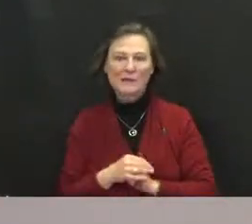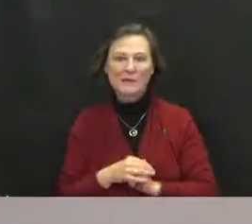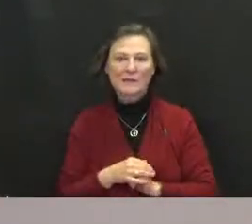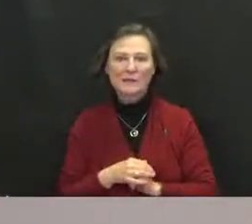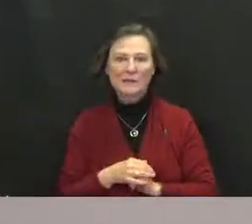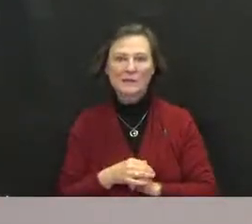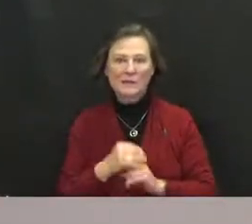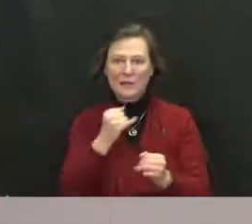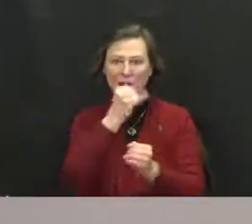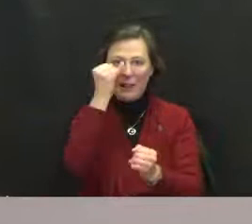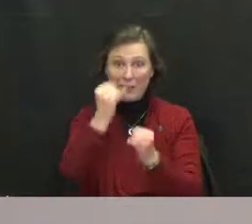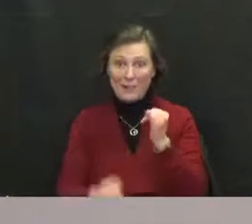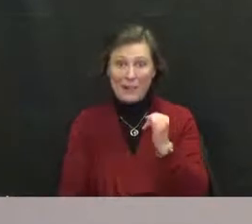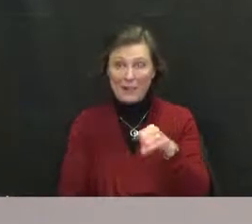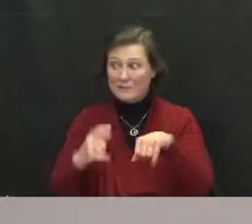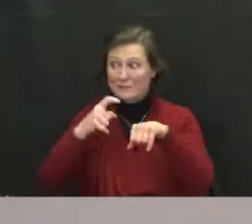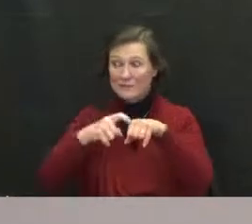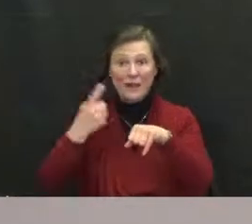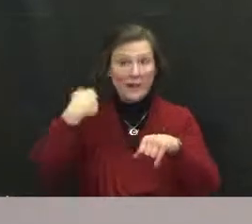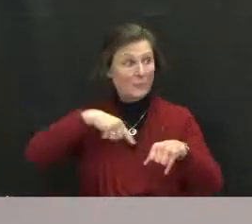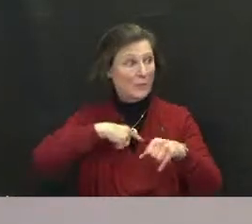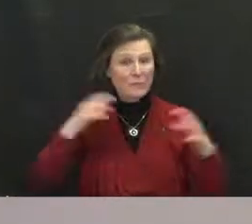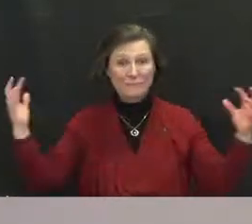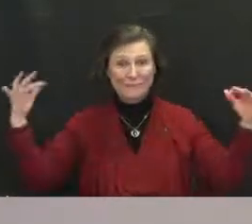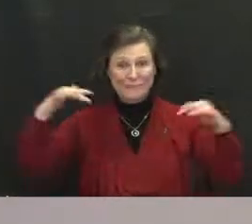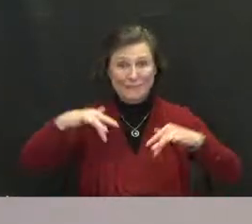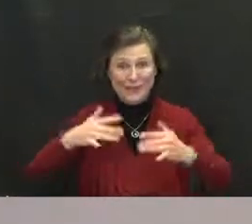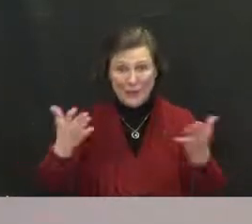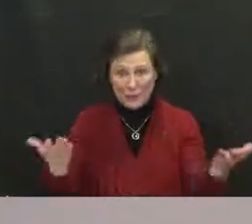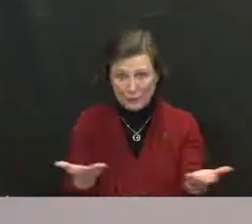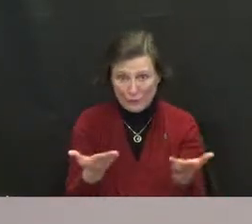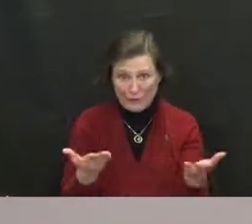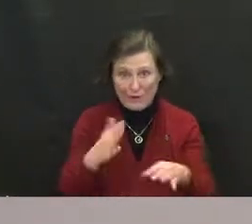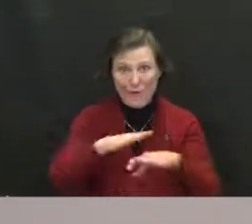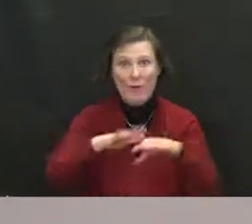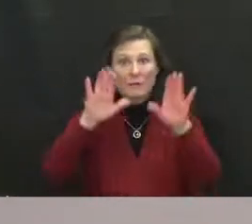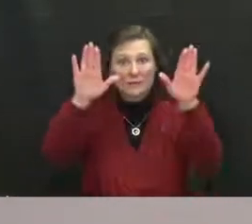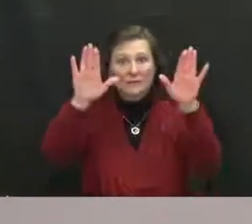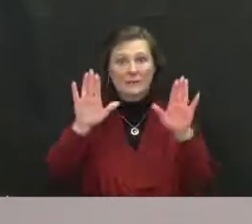was the last time we had gathered for a Sunday service.